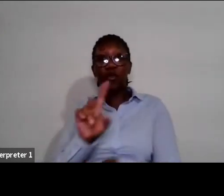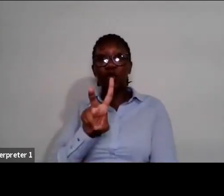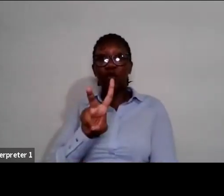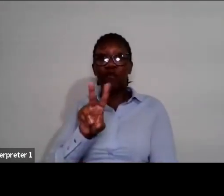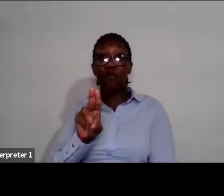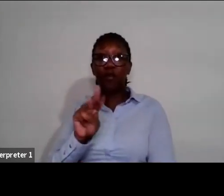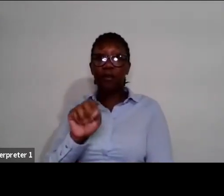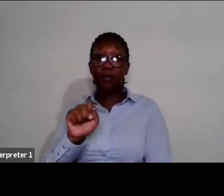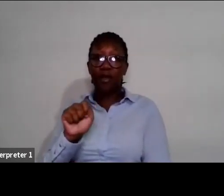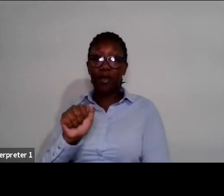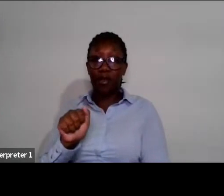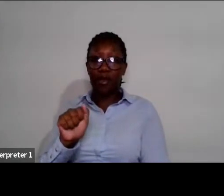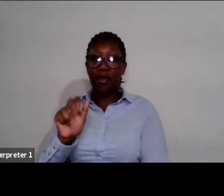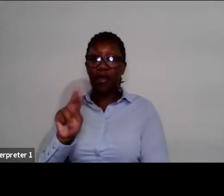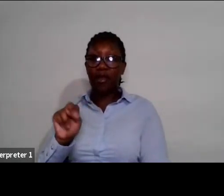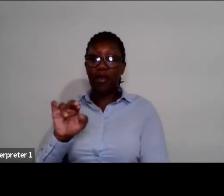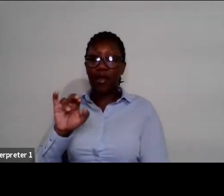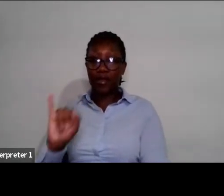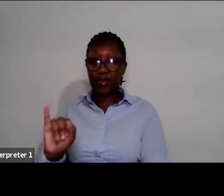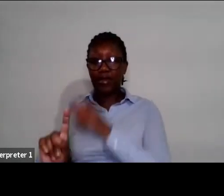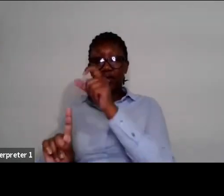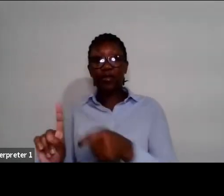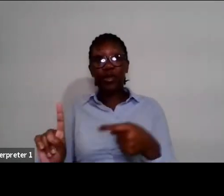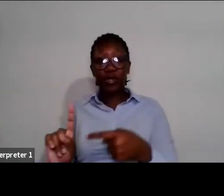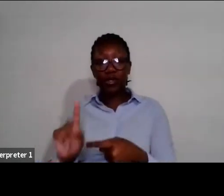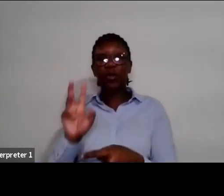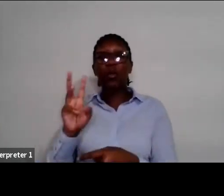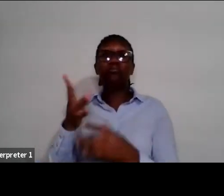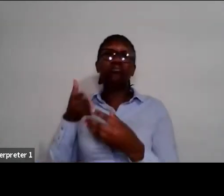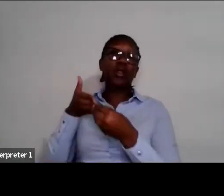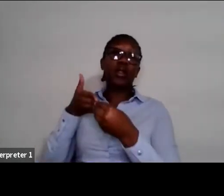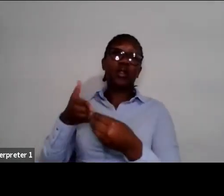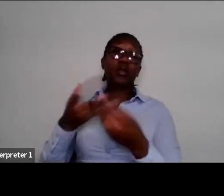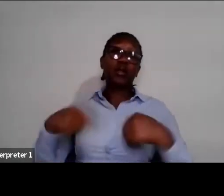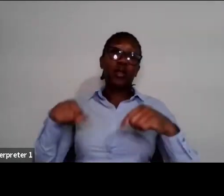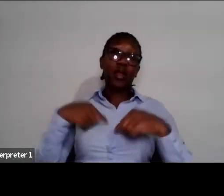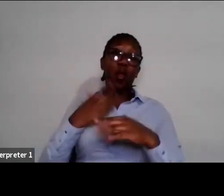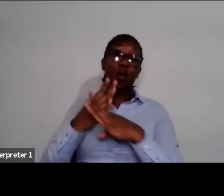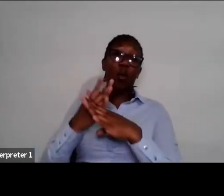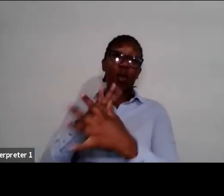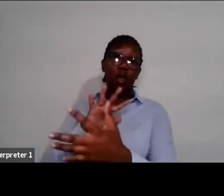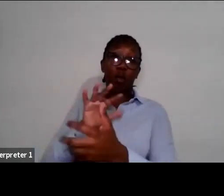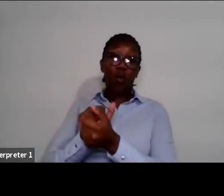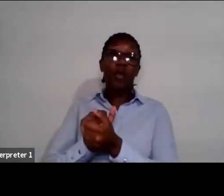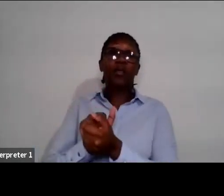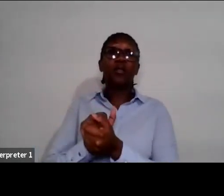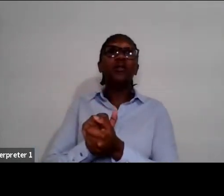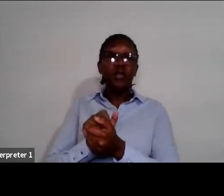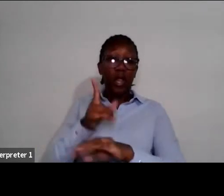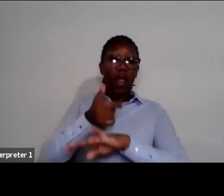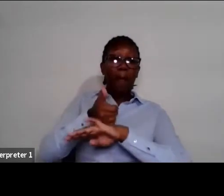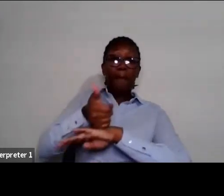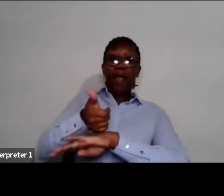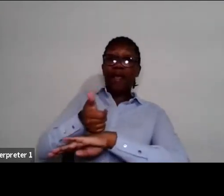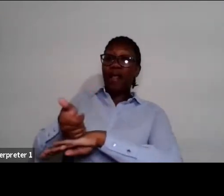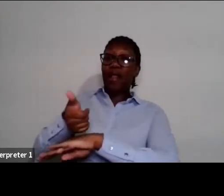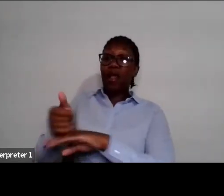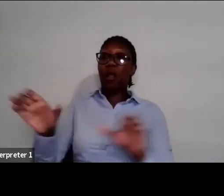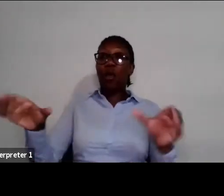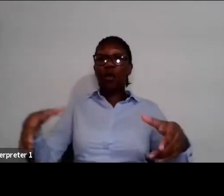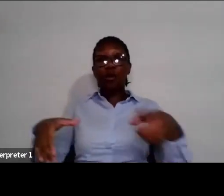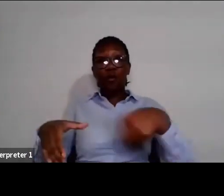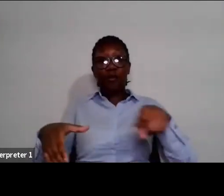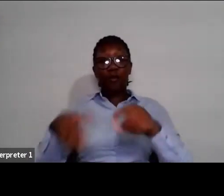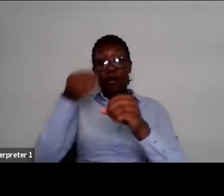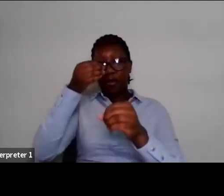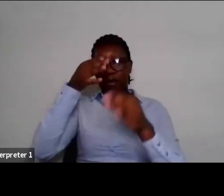in this item, and he will be accompanied by our panelist experts. I'd like to welcome you,